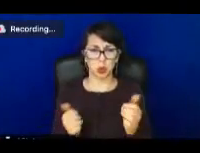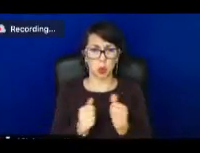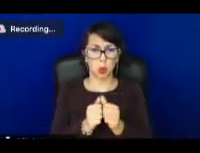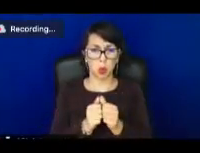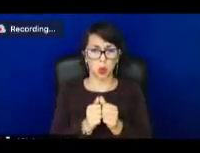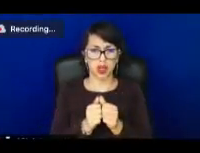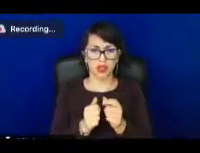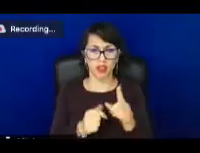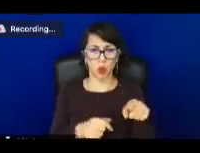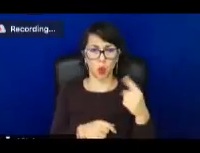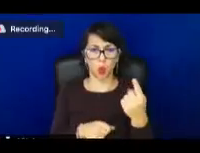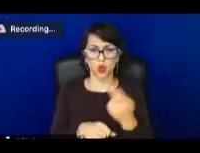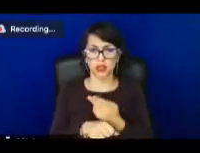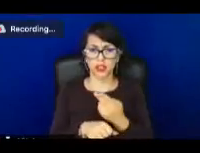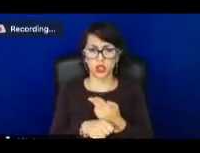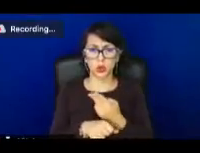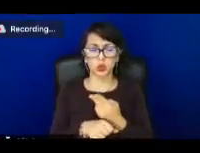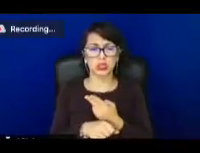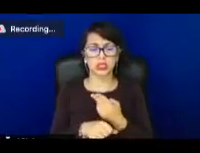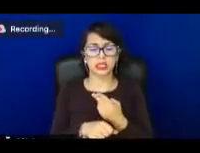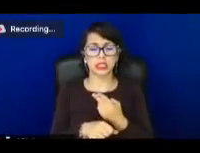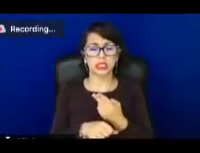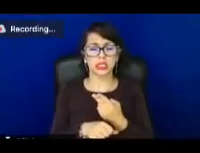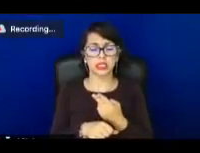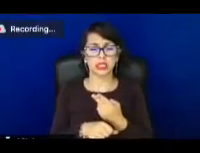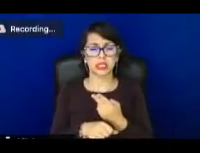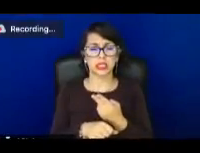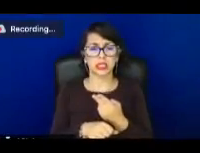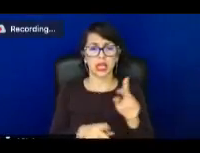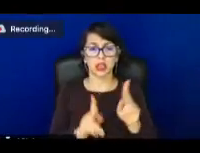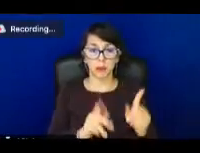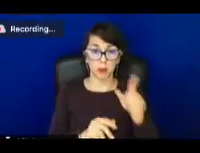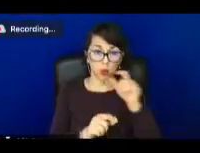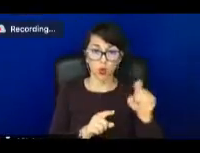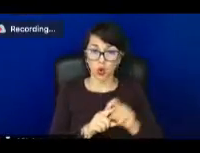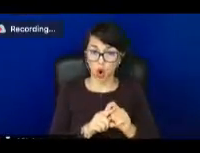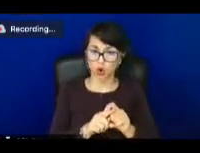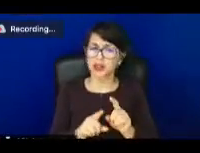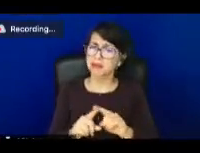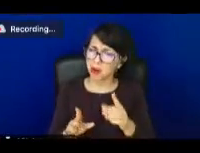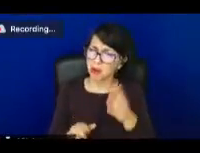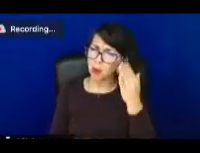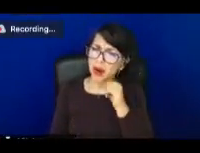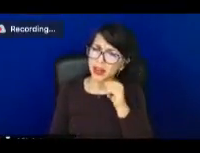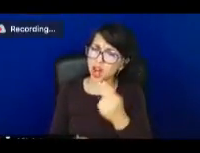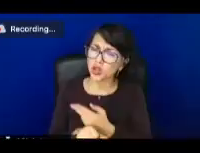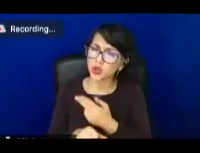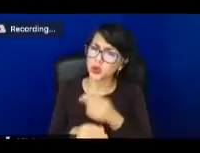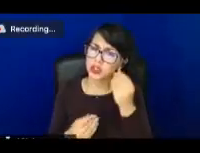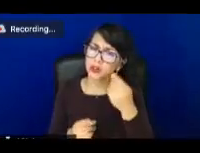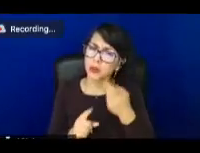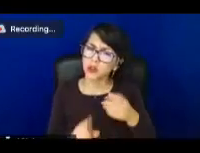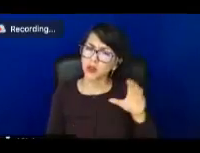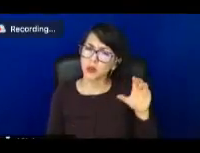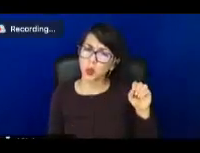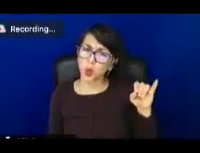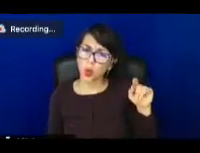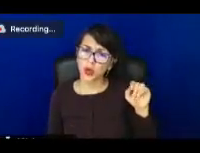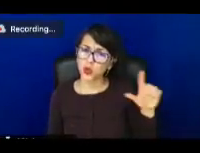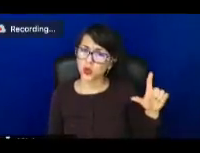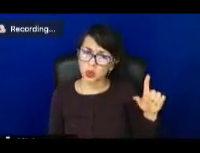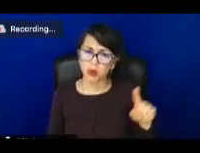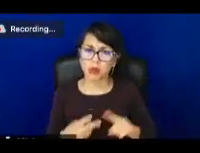only using those that have called in. I want to also use the information from our COI tool as well as the